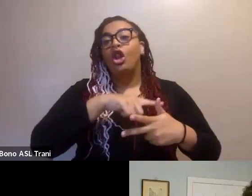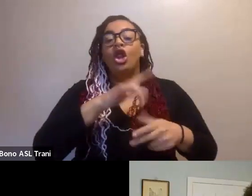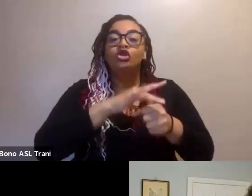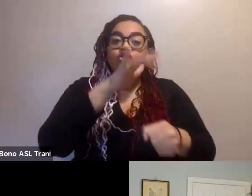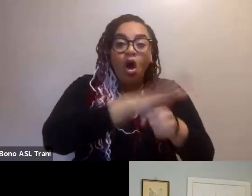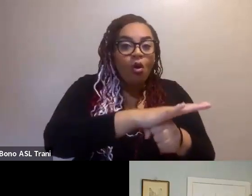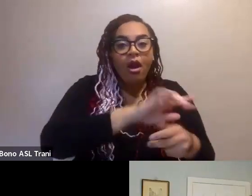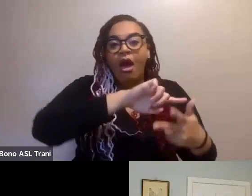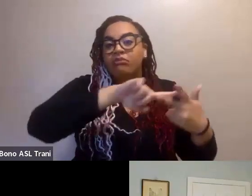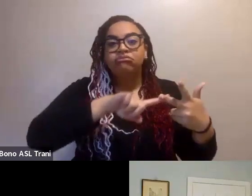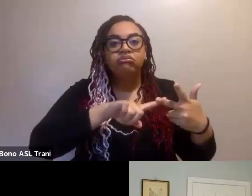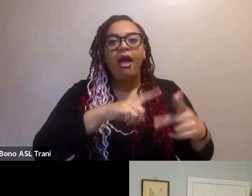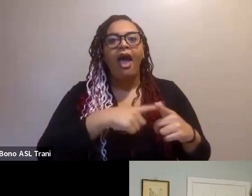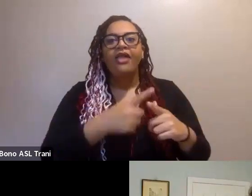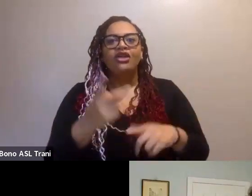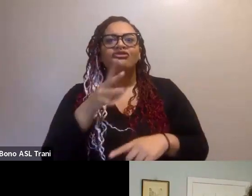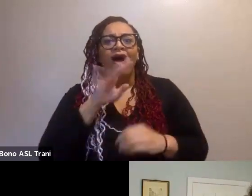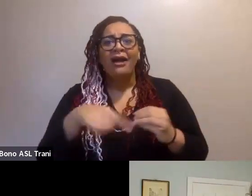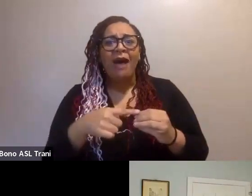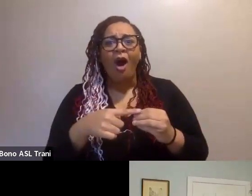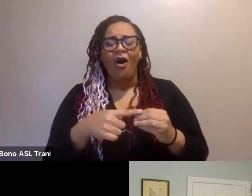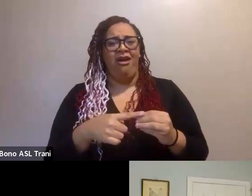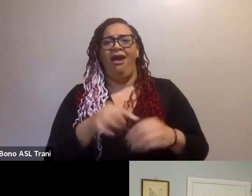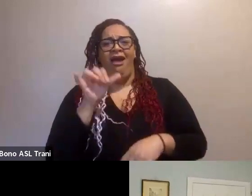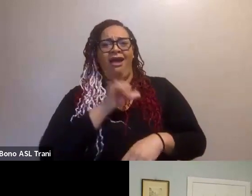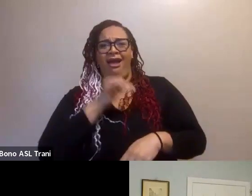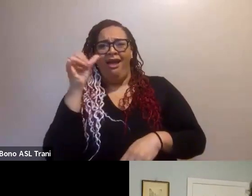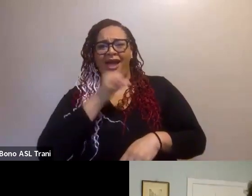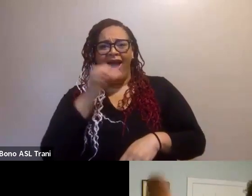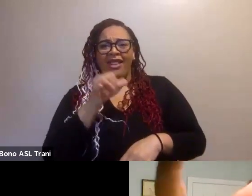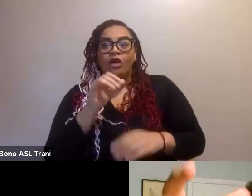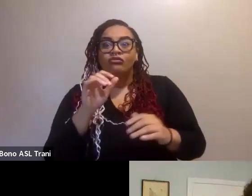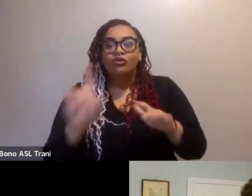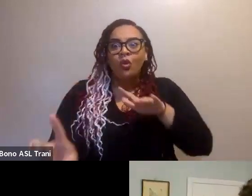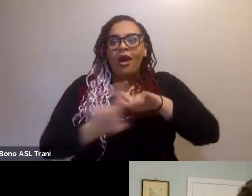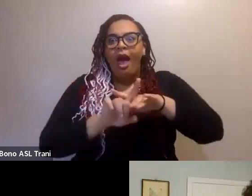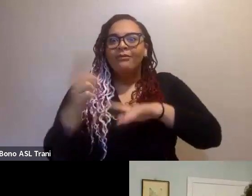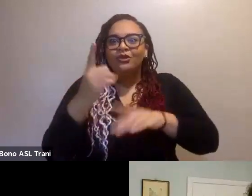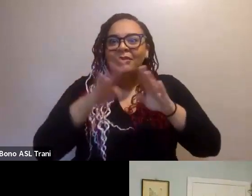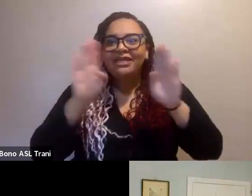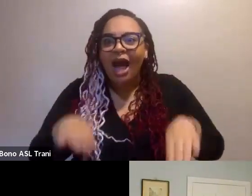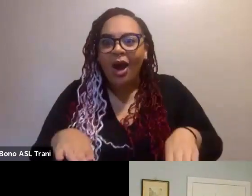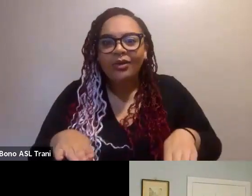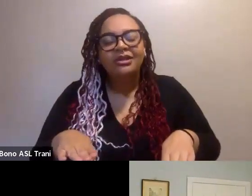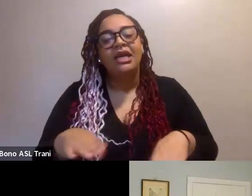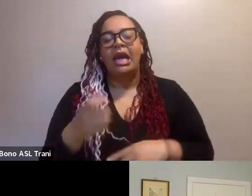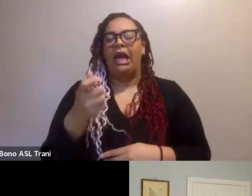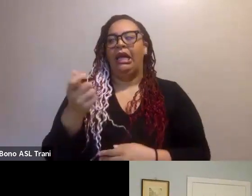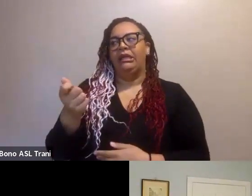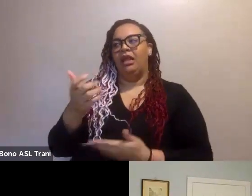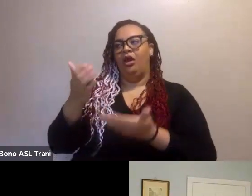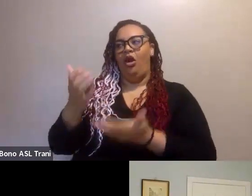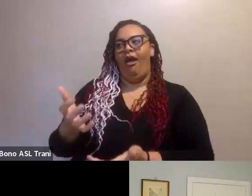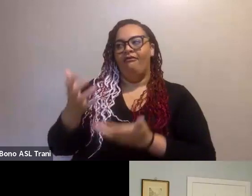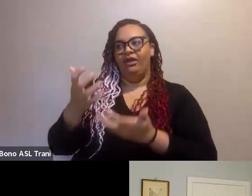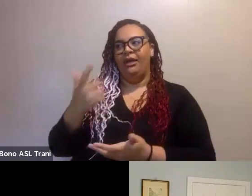want to bring. And talk about impressive showing up at someone's door with that, right? Right. It is a little heavy. I'm not going to lie, because the